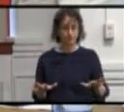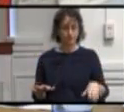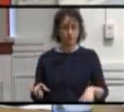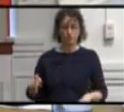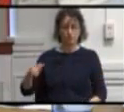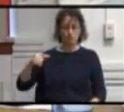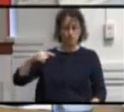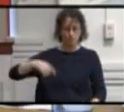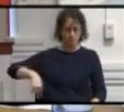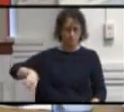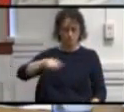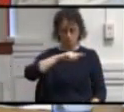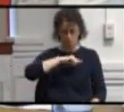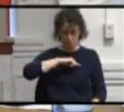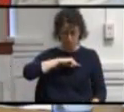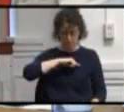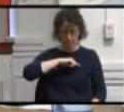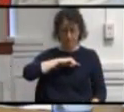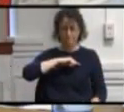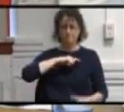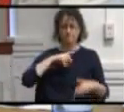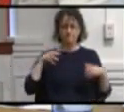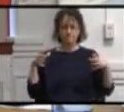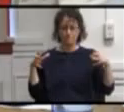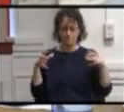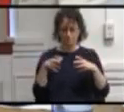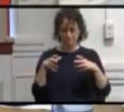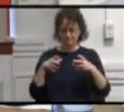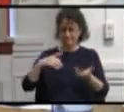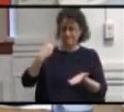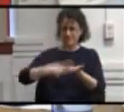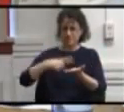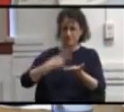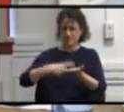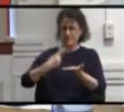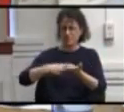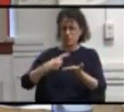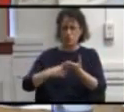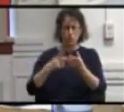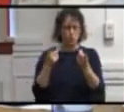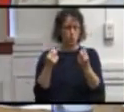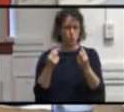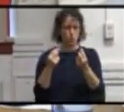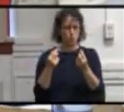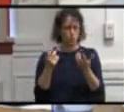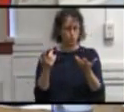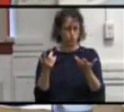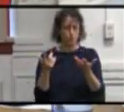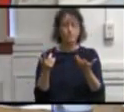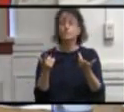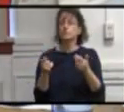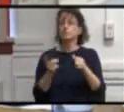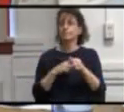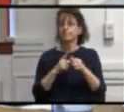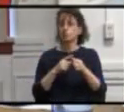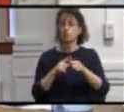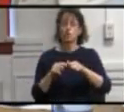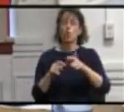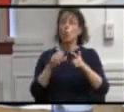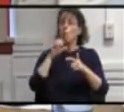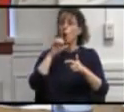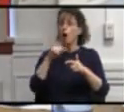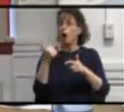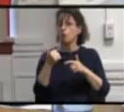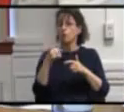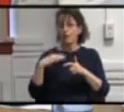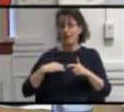significant amount of time going through our options, reviewing applications, and trying to